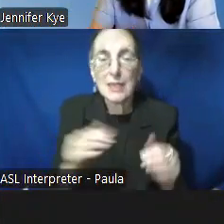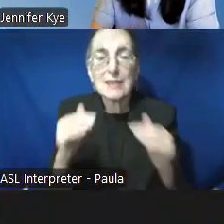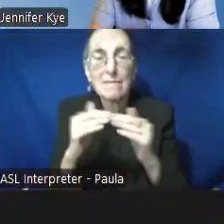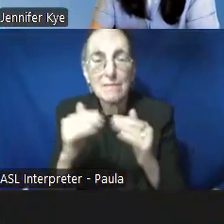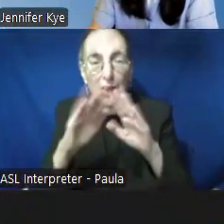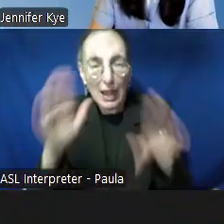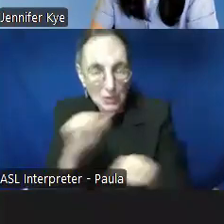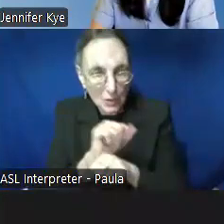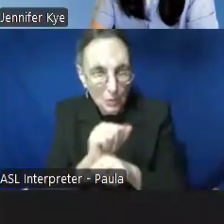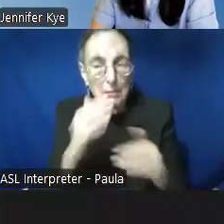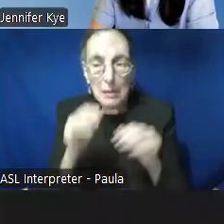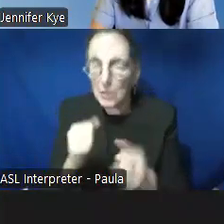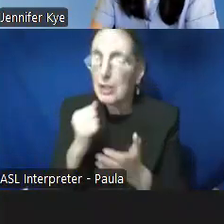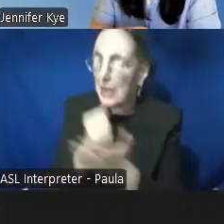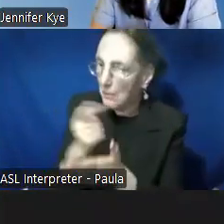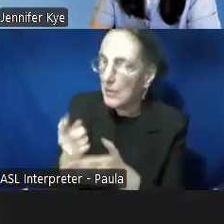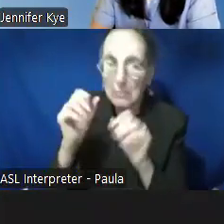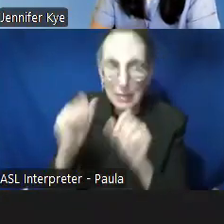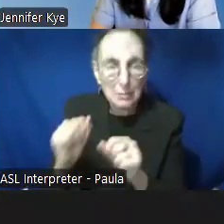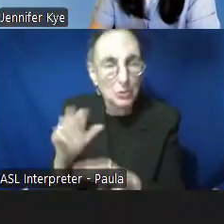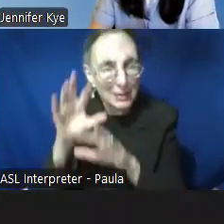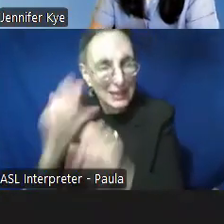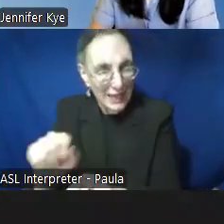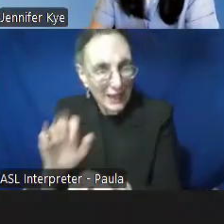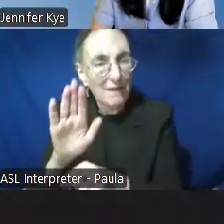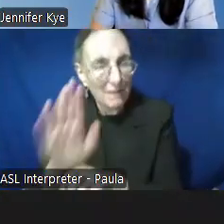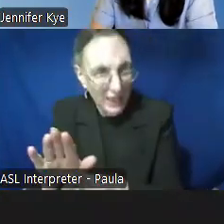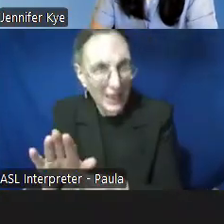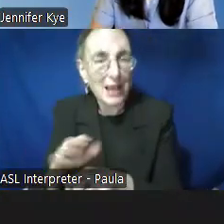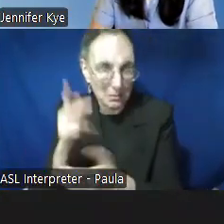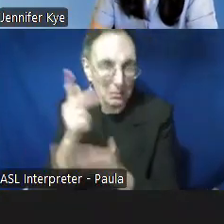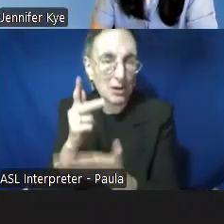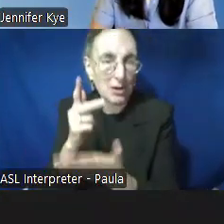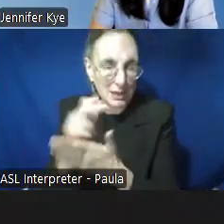with that, even if it's not an eviction case.